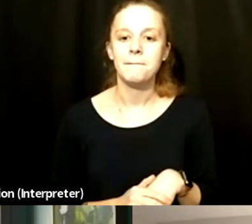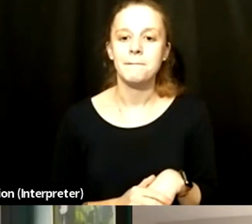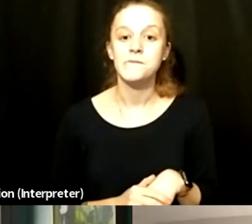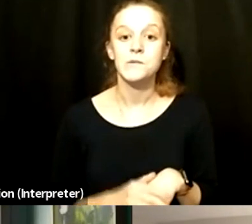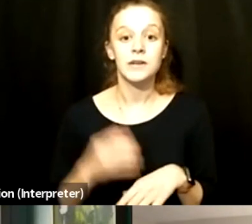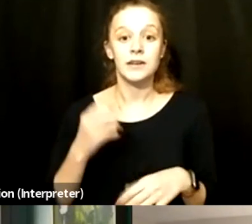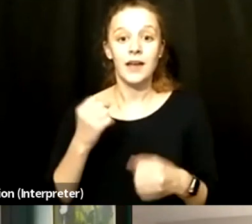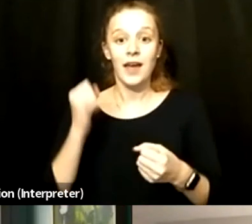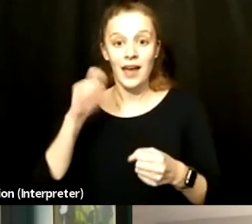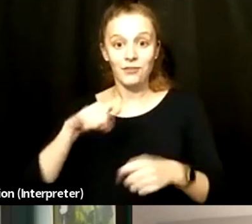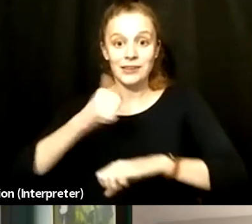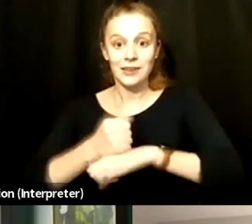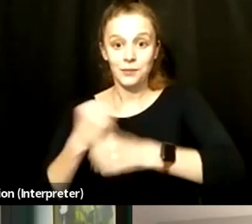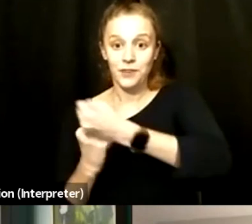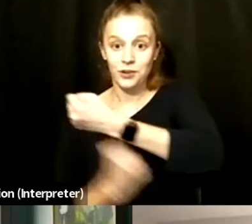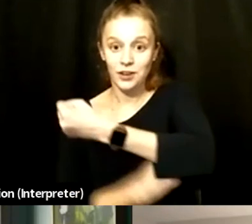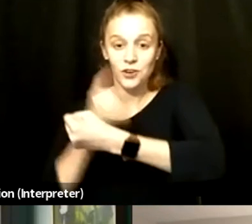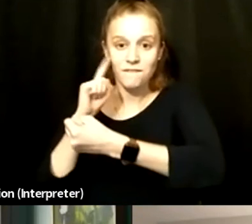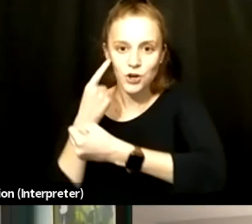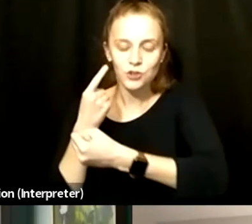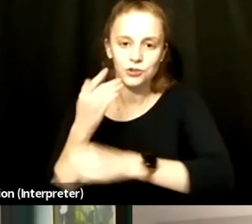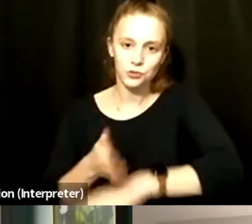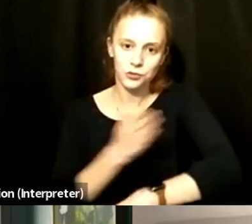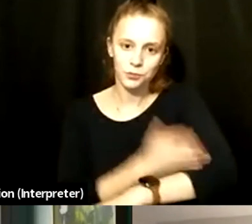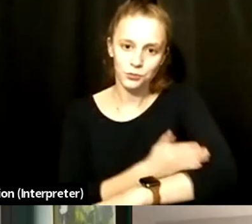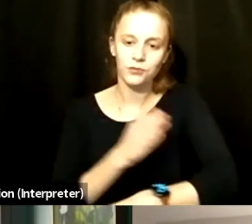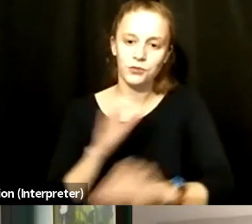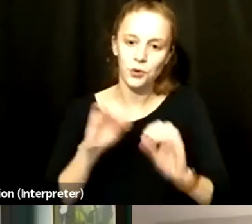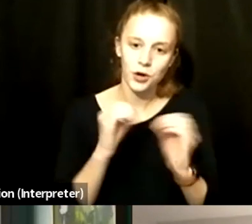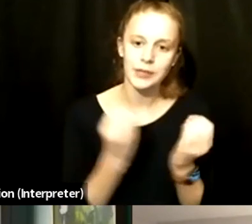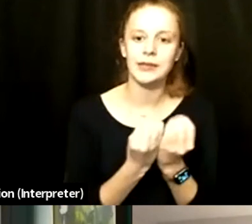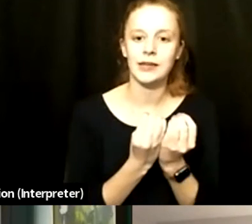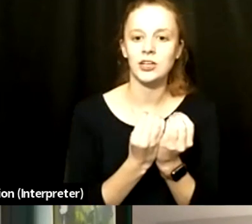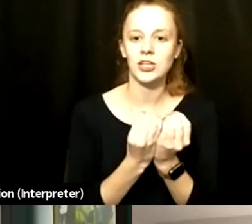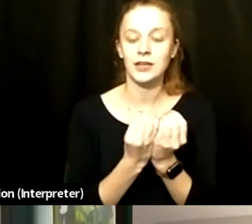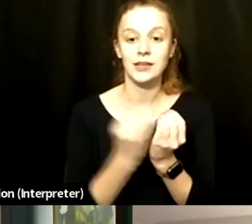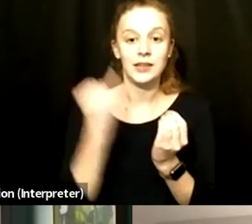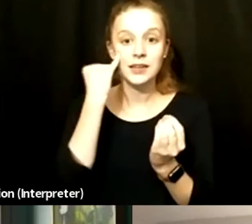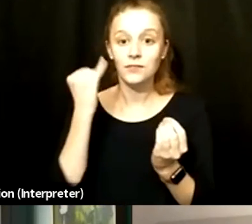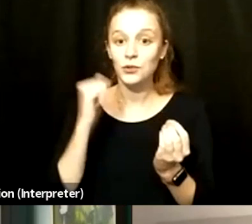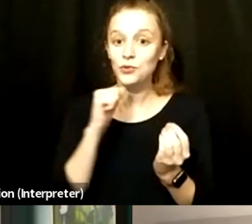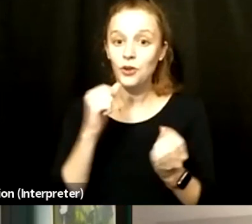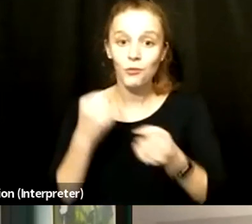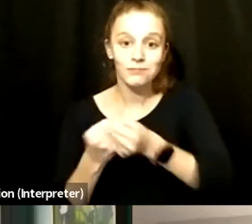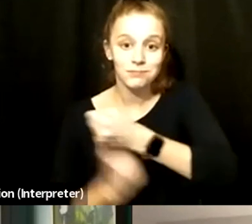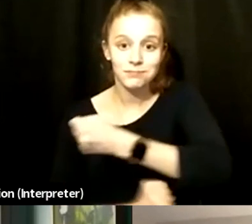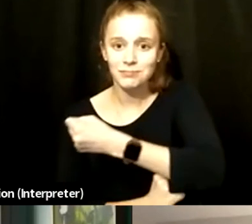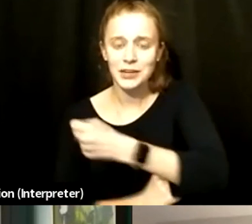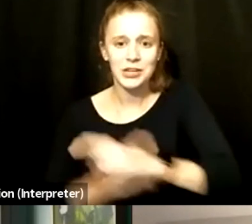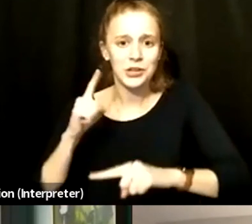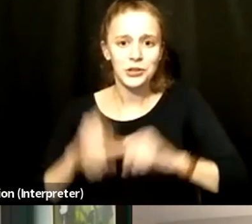ableism within the organization. Because if you do that, you're not going to hit everything, right? So it's